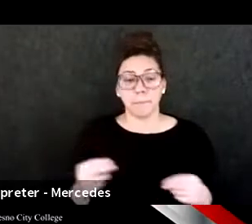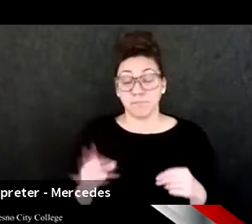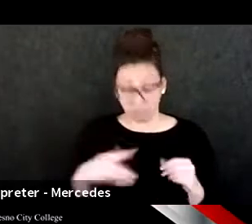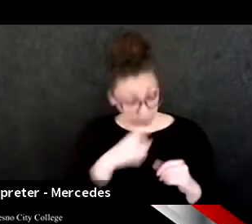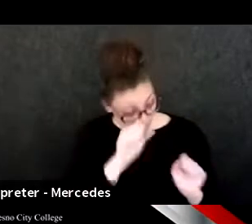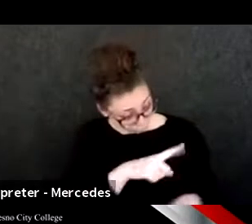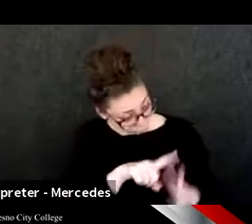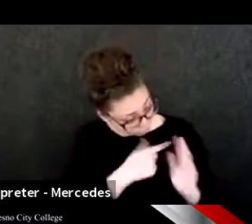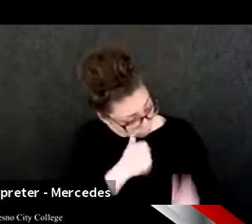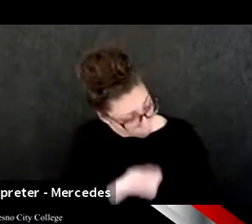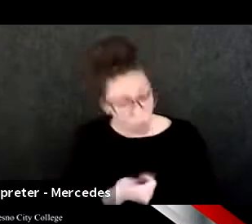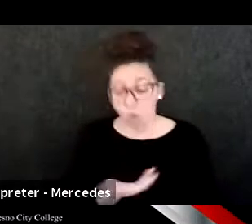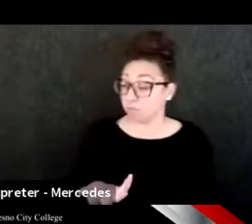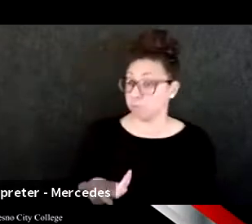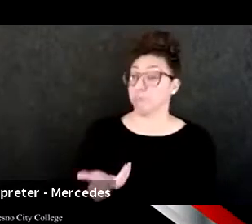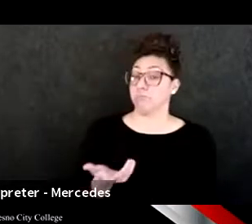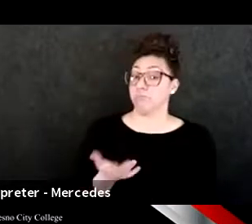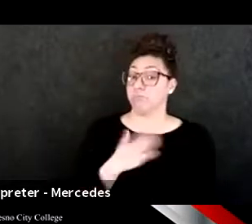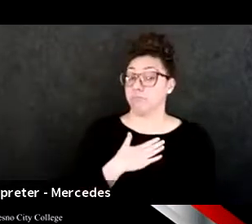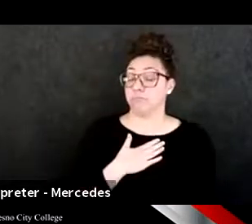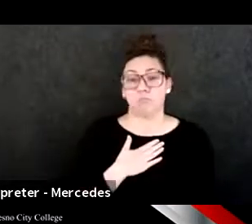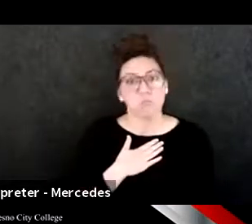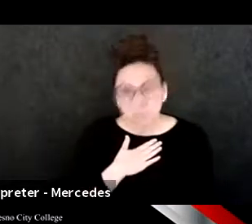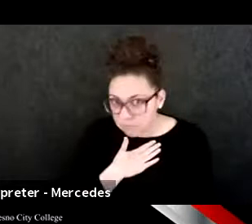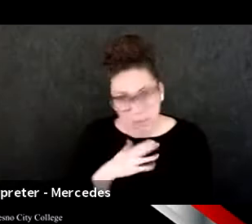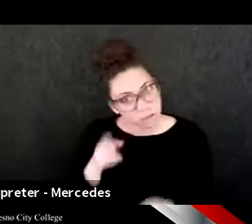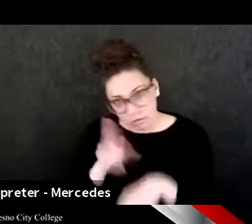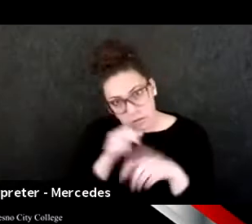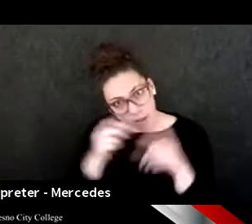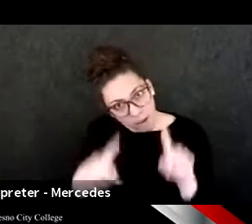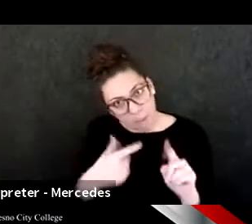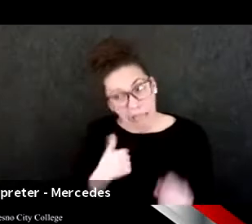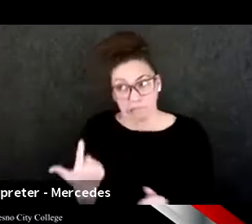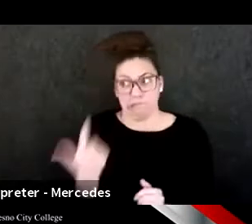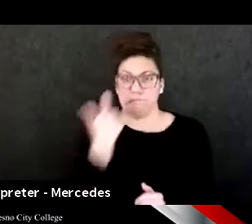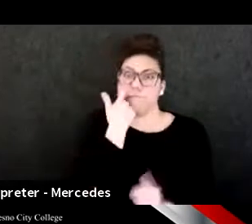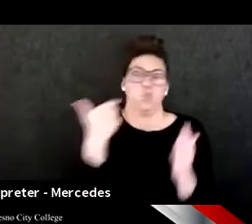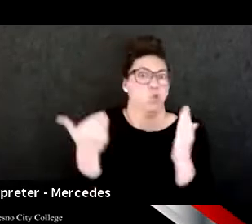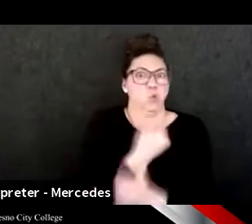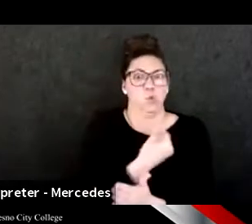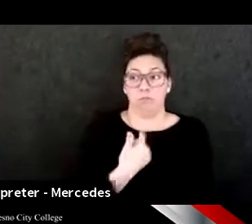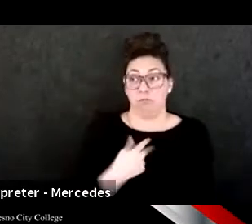tomorrow? That just does not happen. But I was brand new, and I thought, well, that must